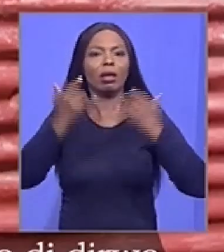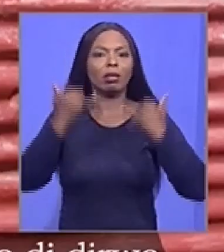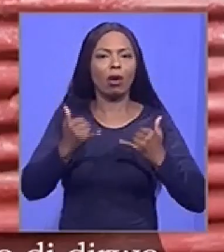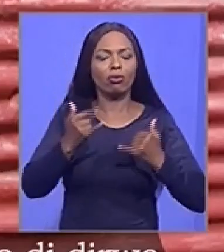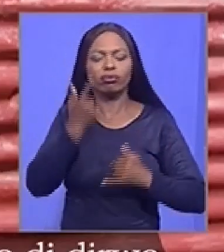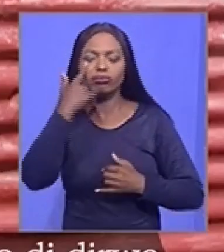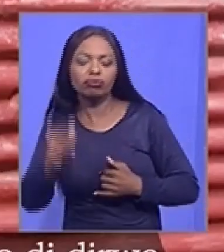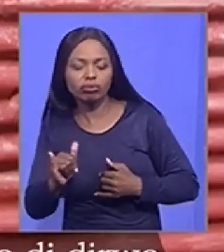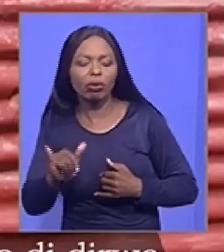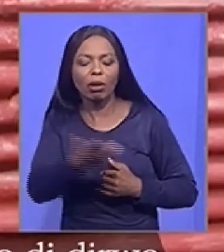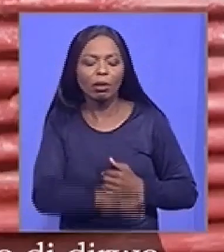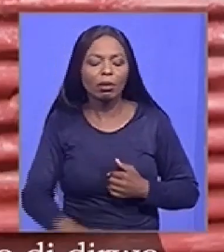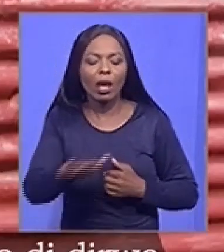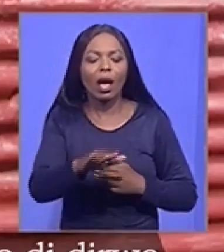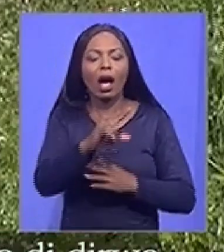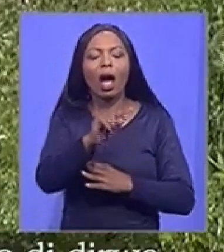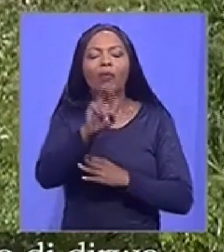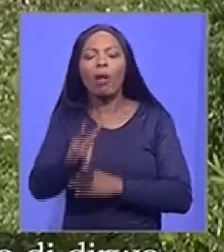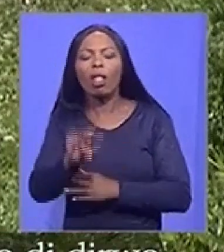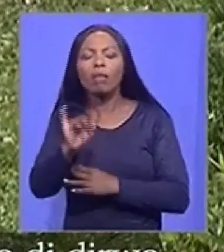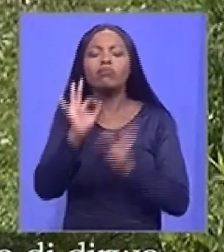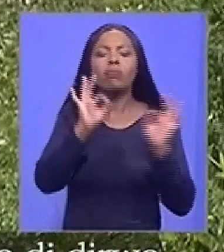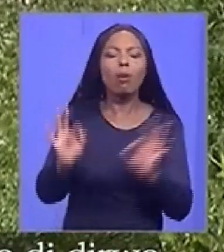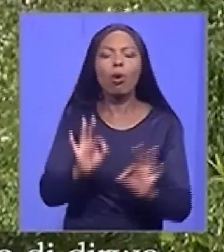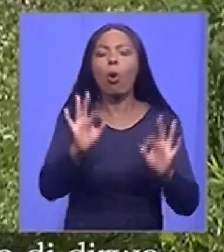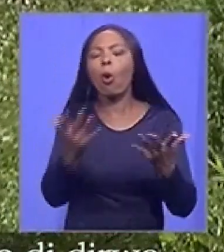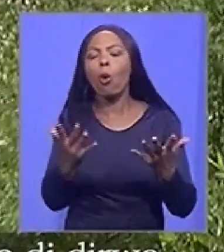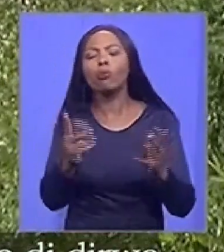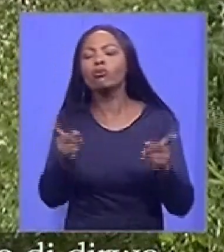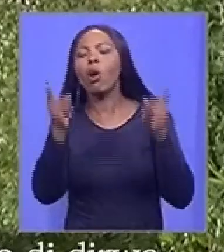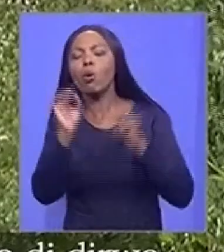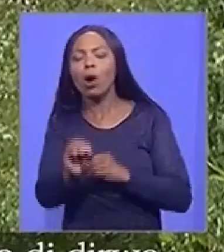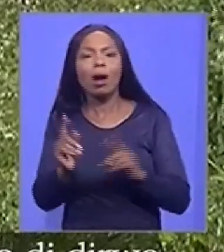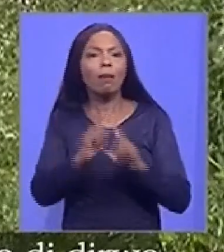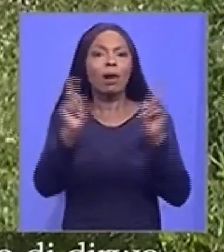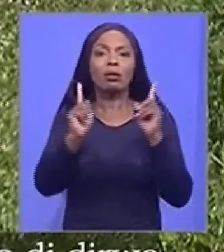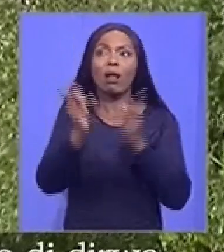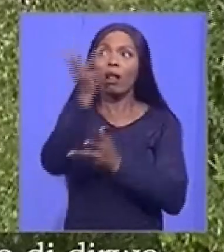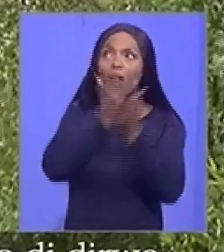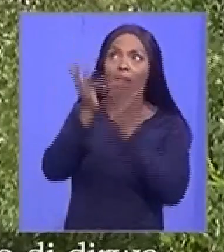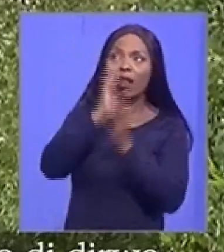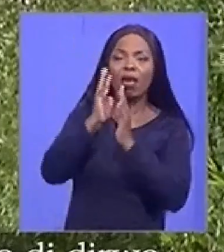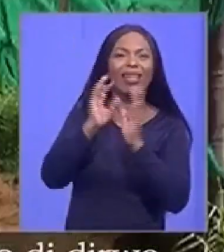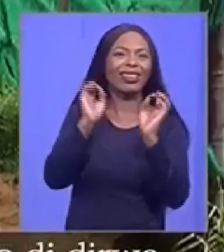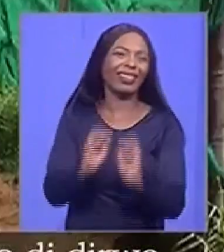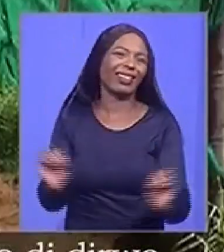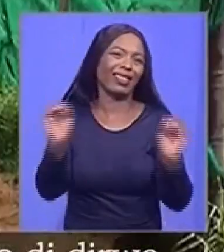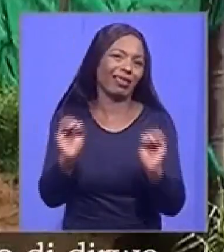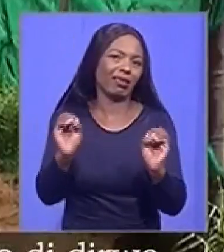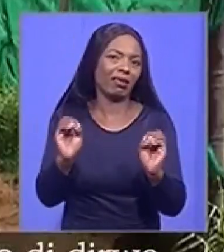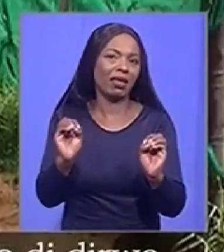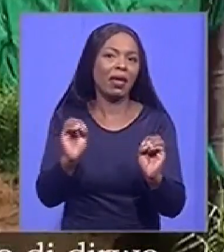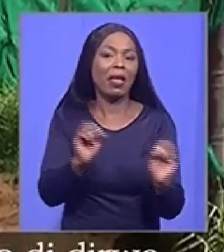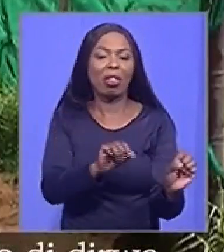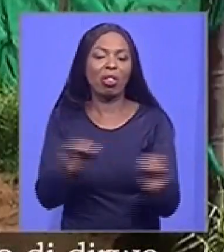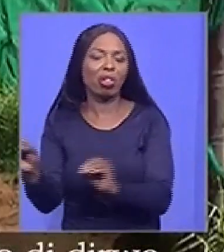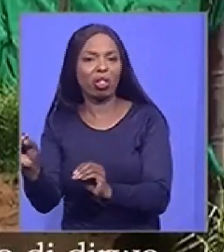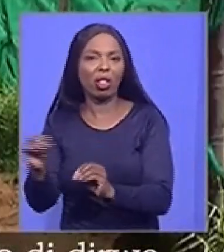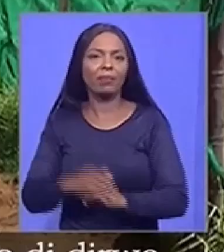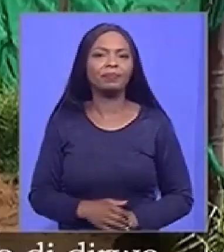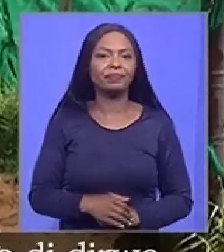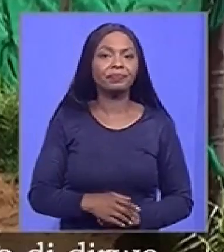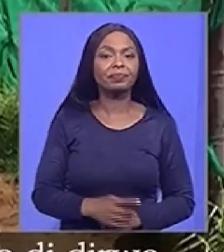verification inside Hatfall, although we didn't communicate that with the community and they never came. Bosenye le bone ke tlhoba